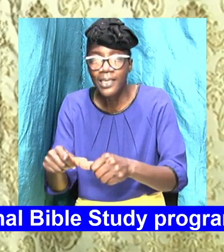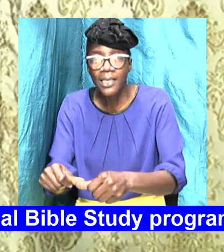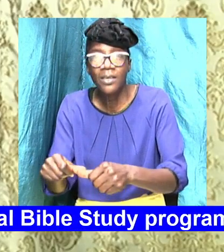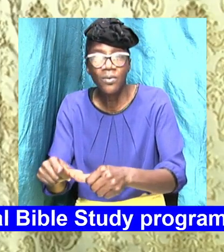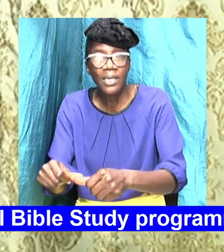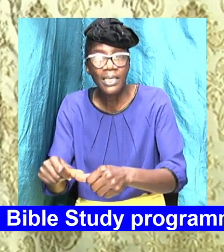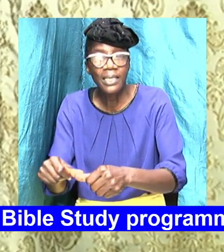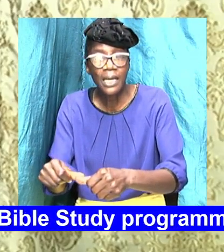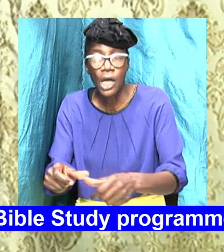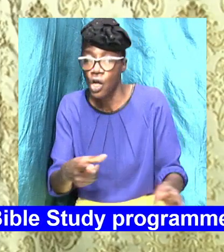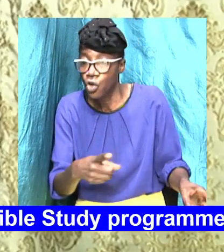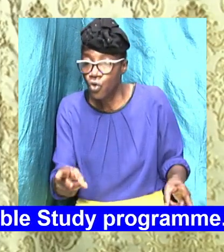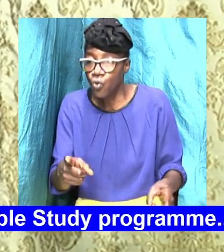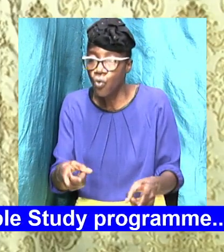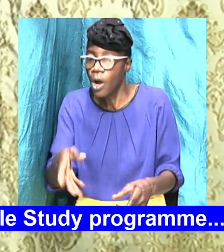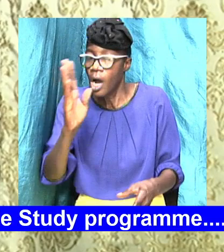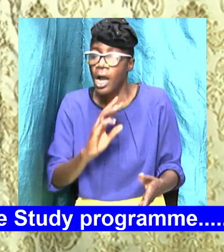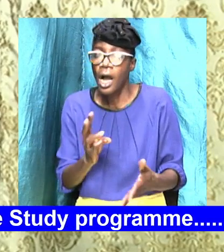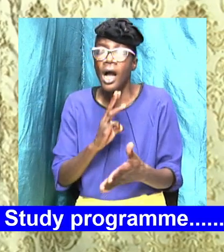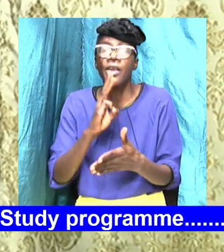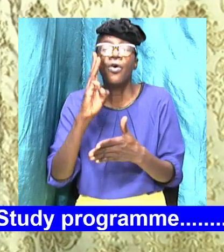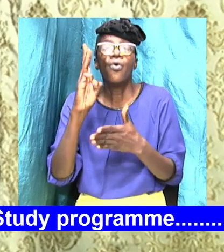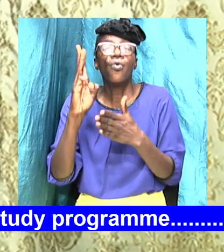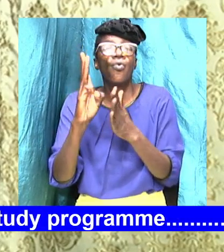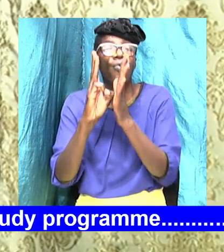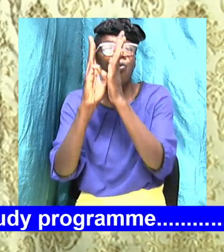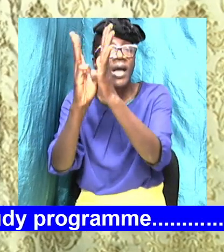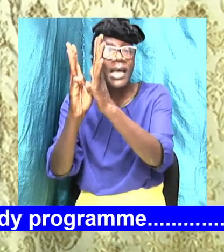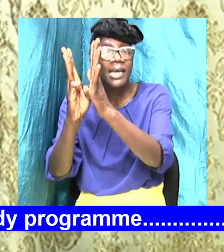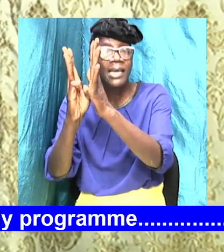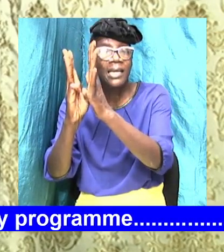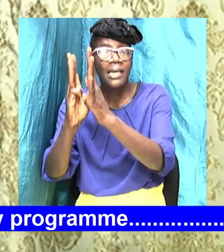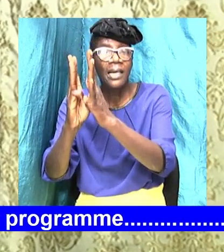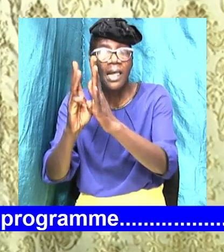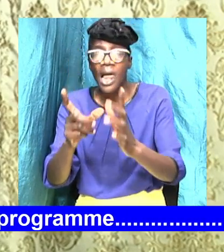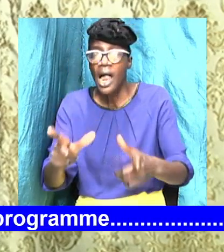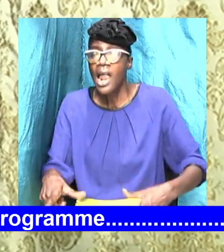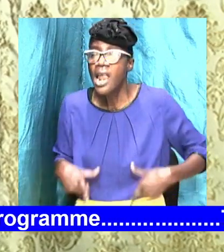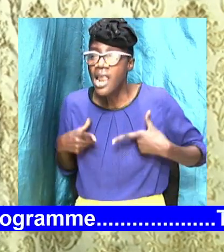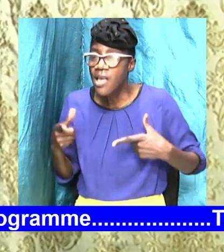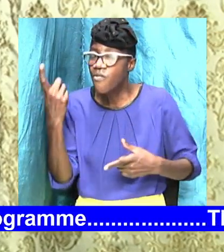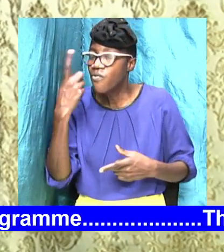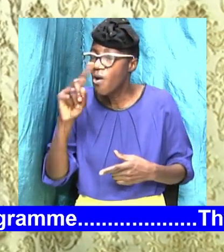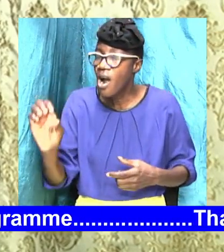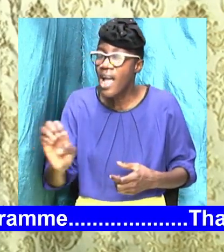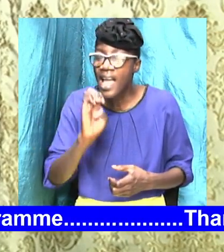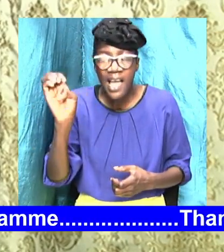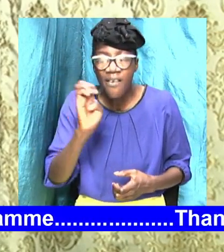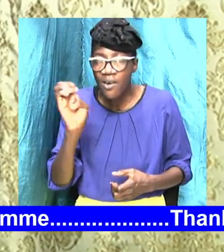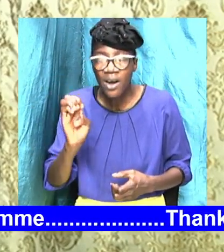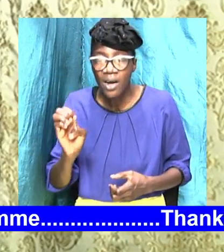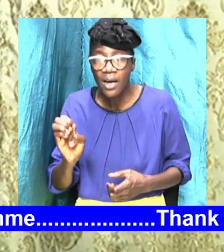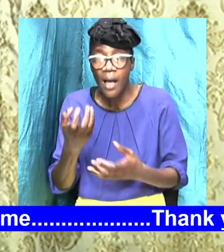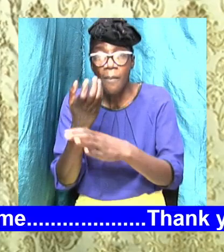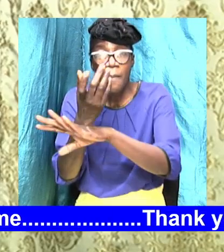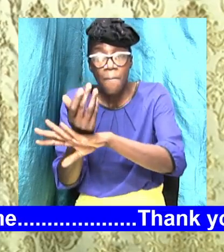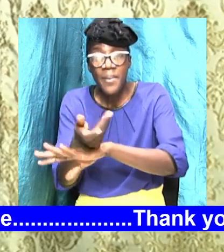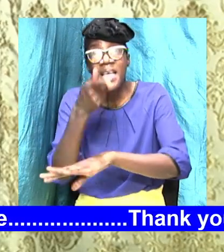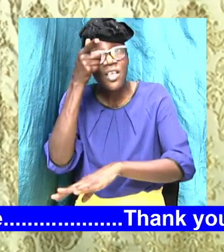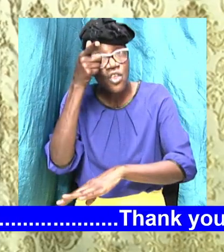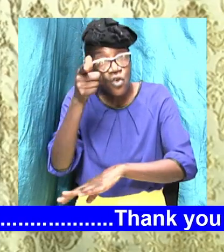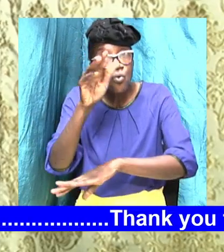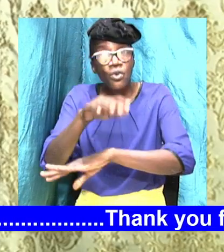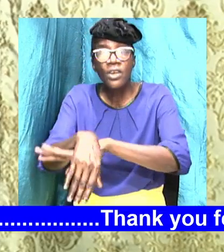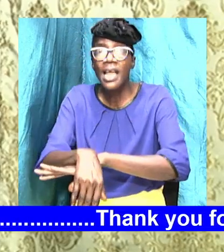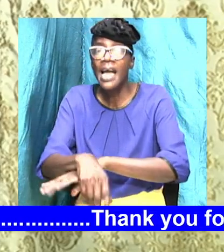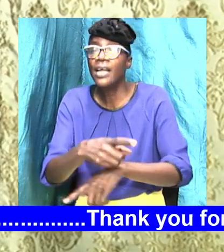and he that doeth the will of God, will abide forever. Church, do the will. I am imploring us tonight to do the will